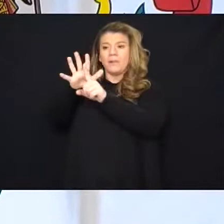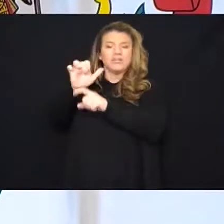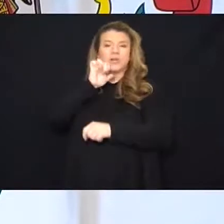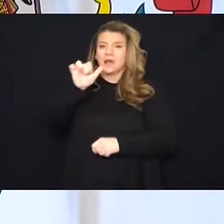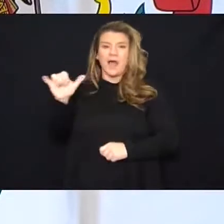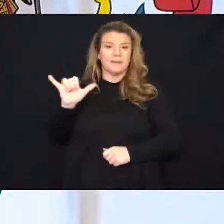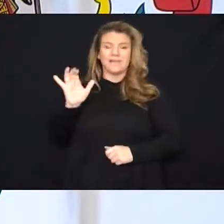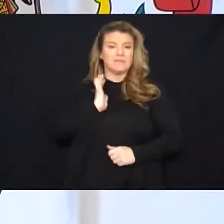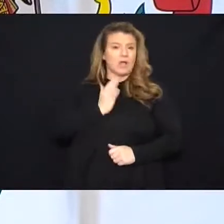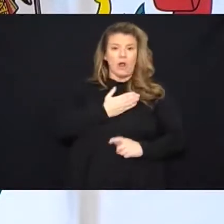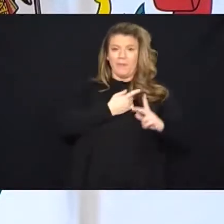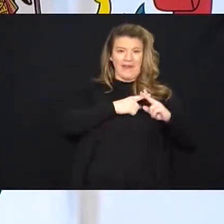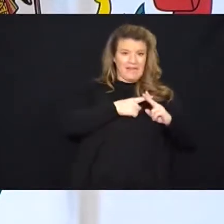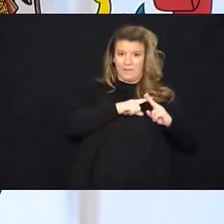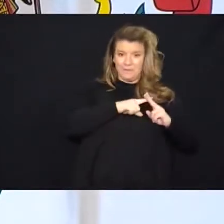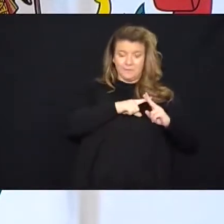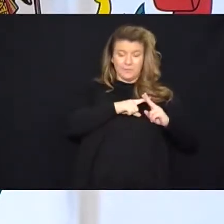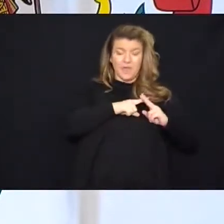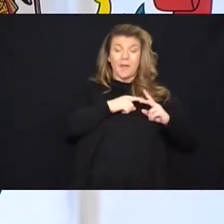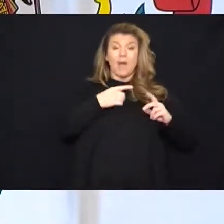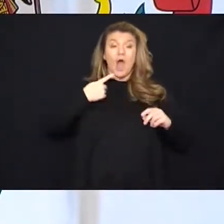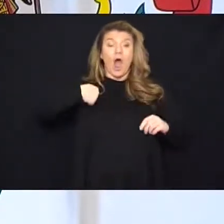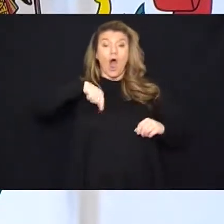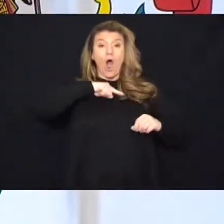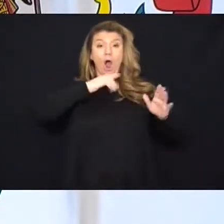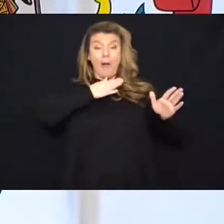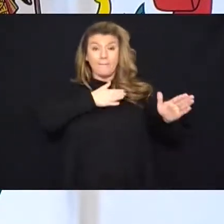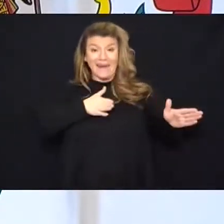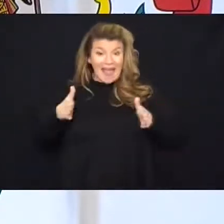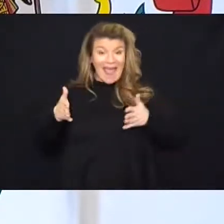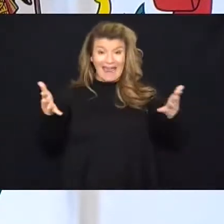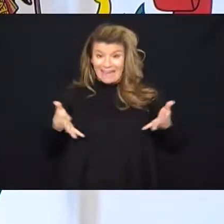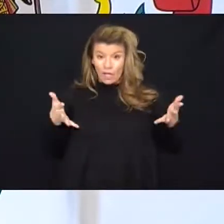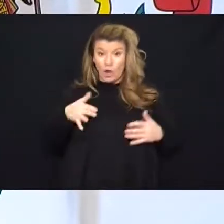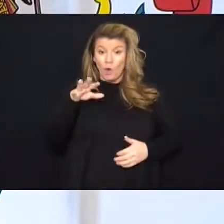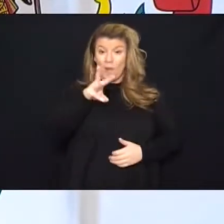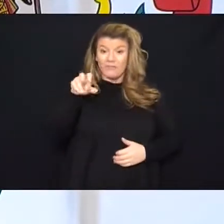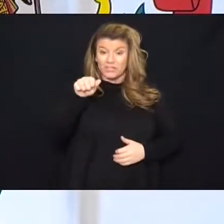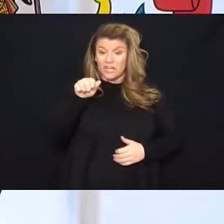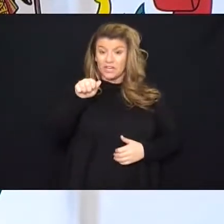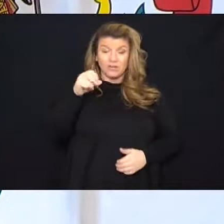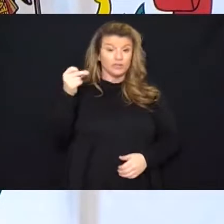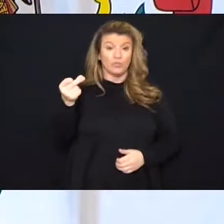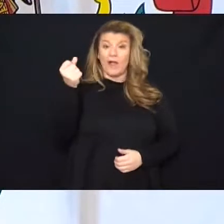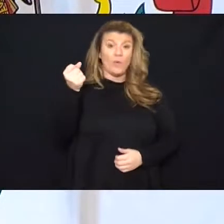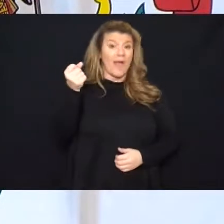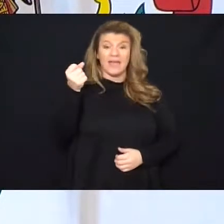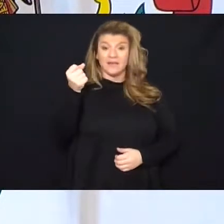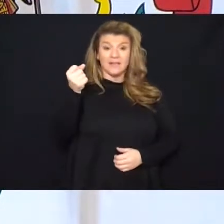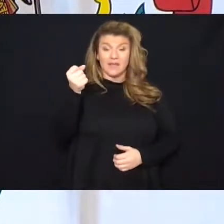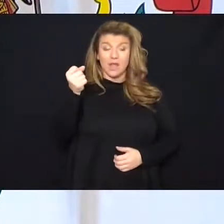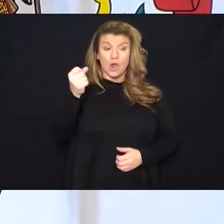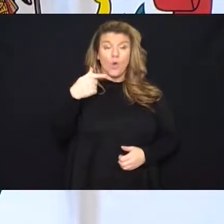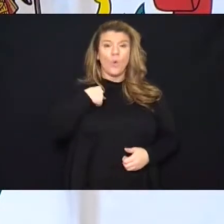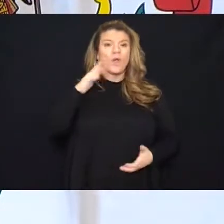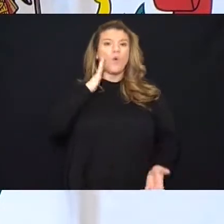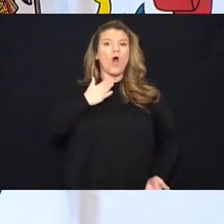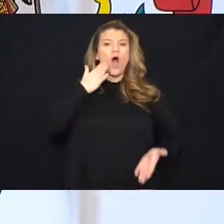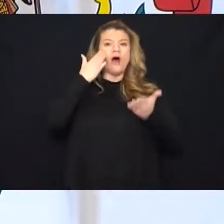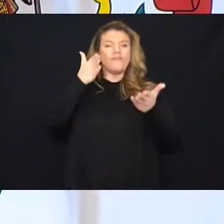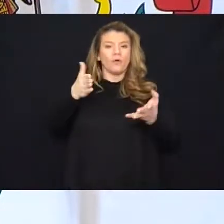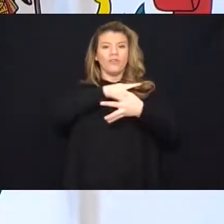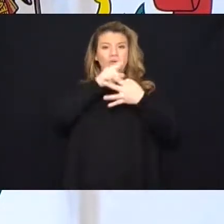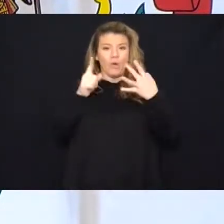in the beginning. But what we would do in the beginning as West Virginia, coming right out of the gate, is we would offer that